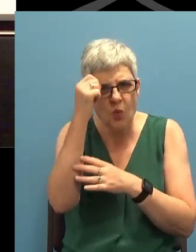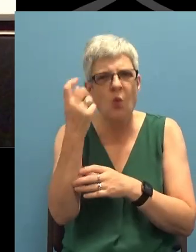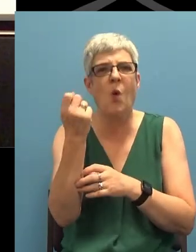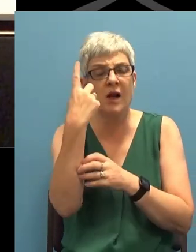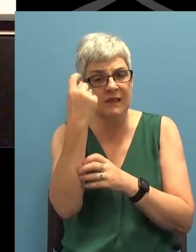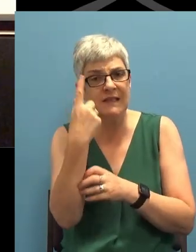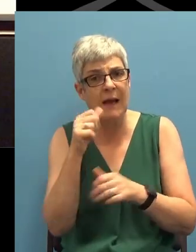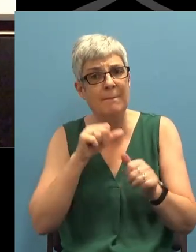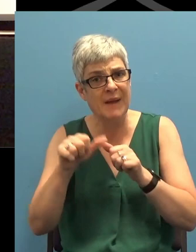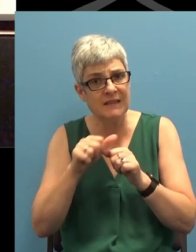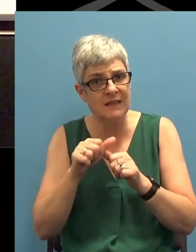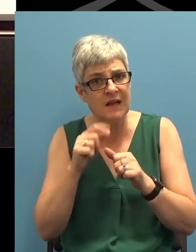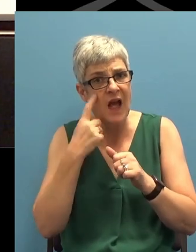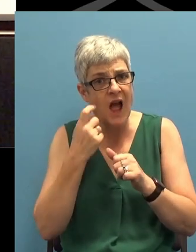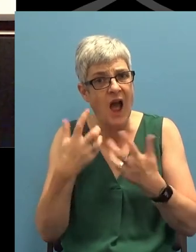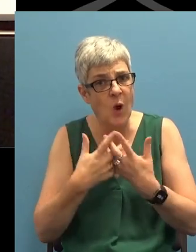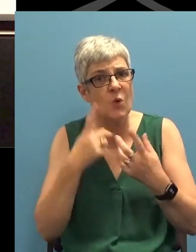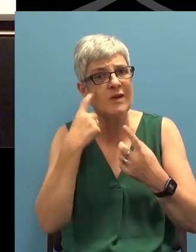do that.